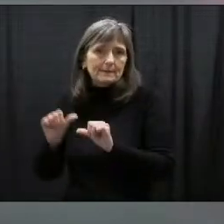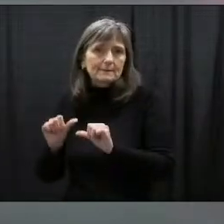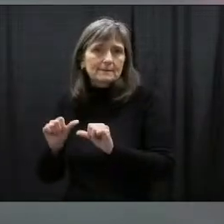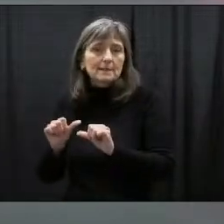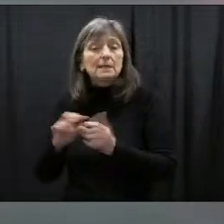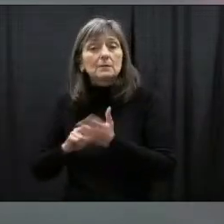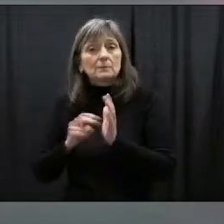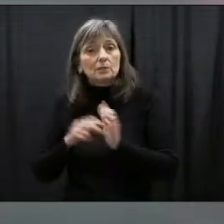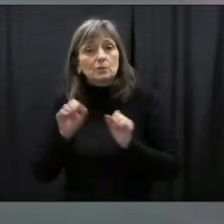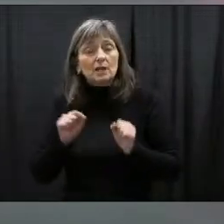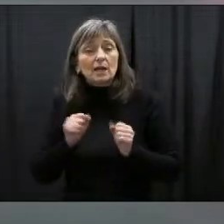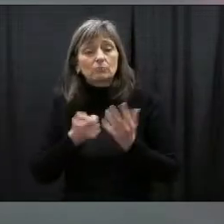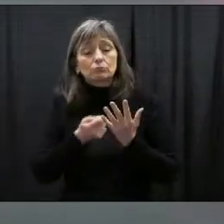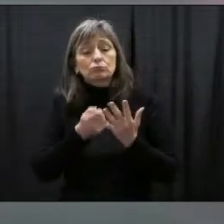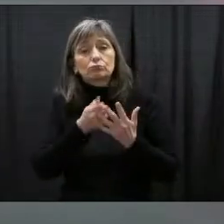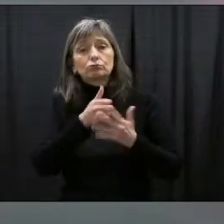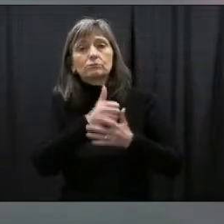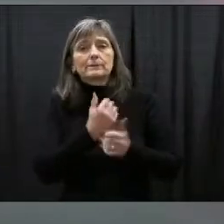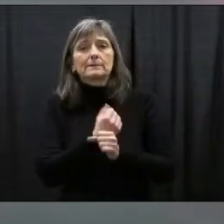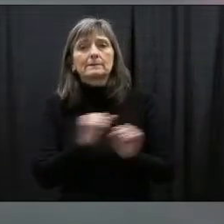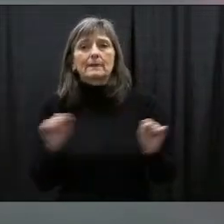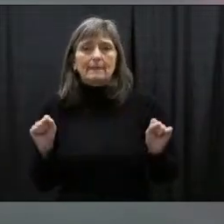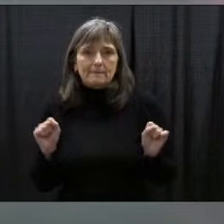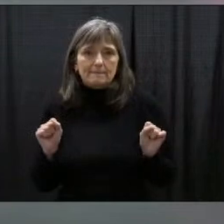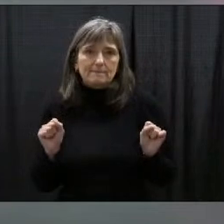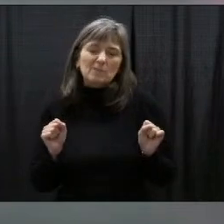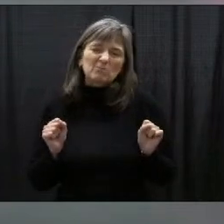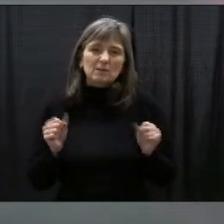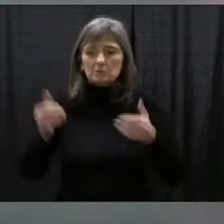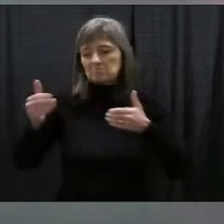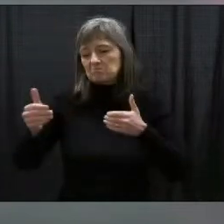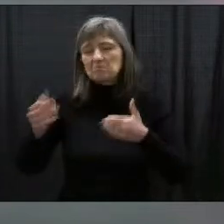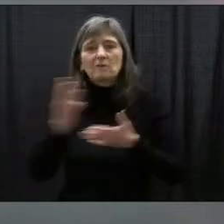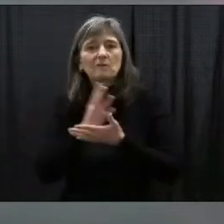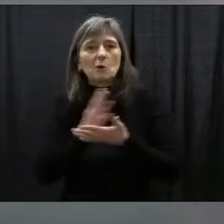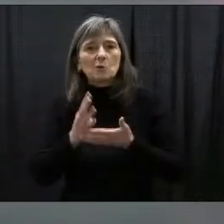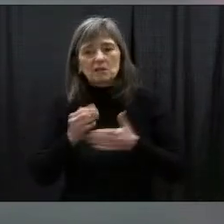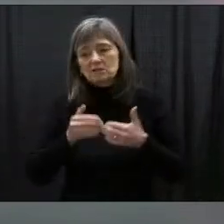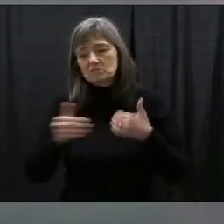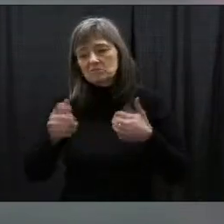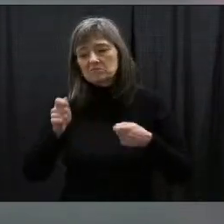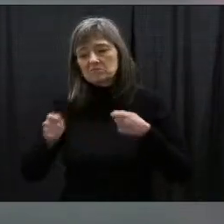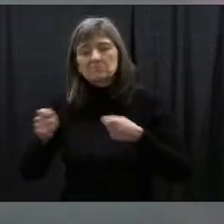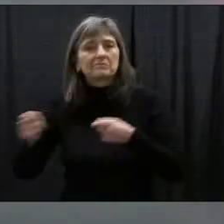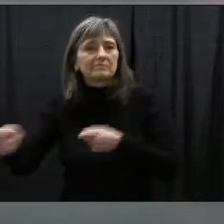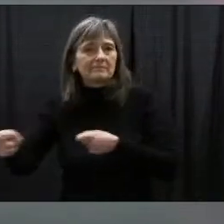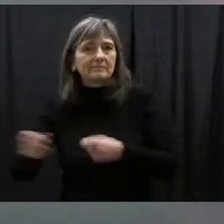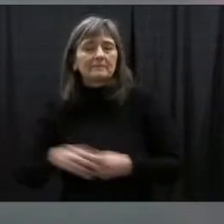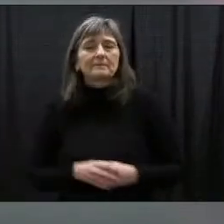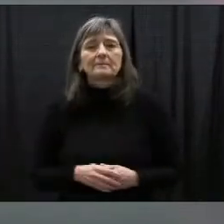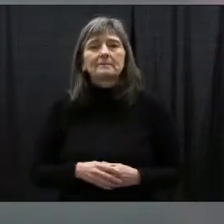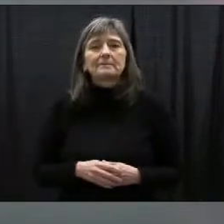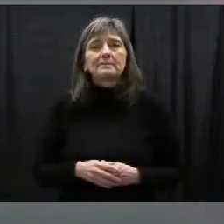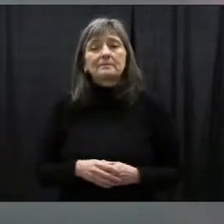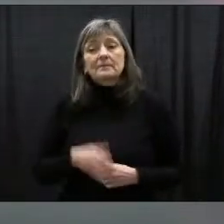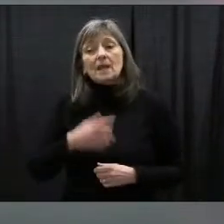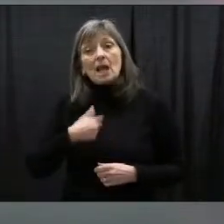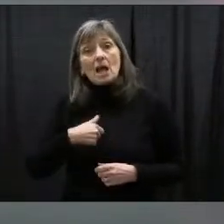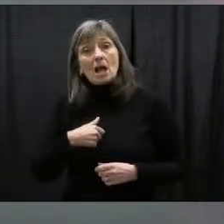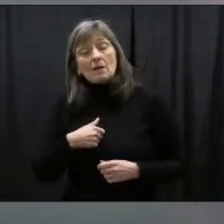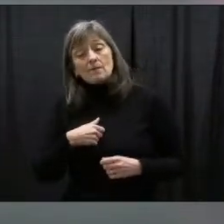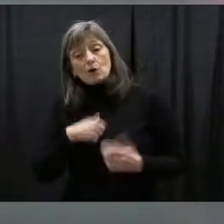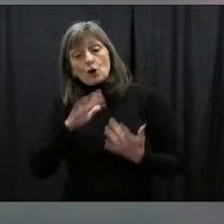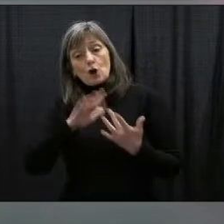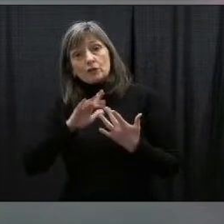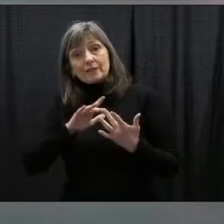there safely over the course of the next 4 weeks or so. We have changed our approach to contact